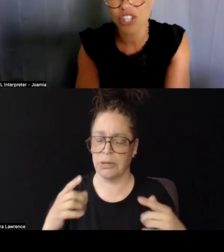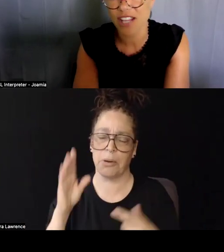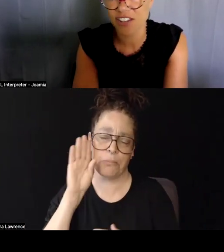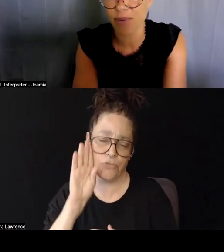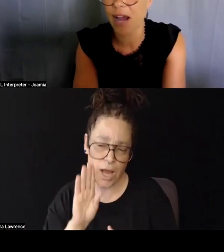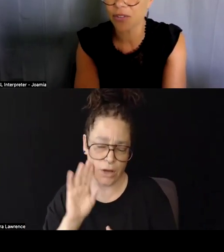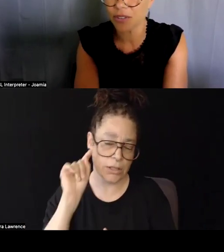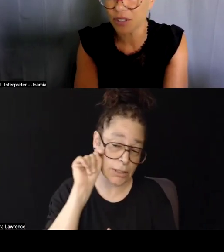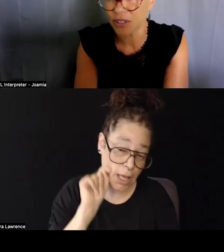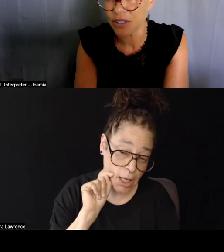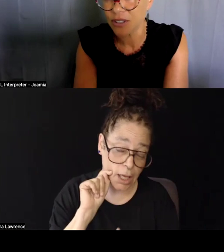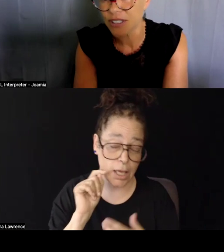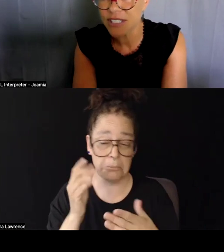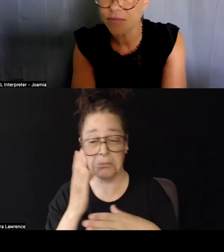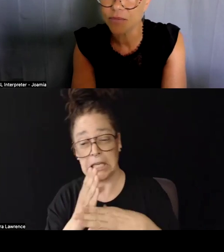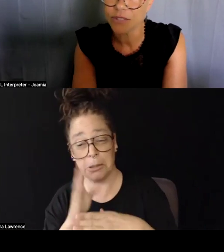All shades of brown.